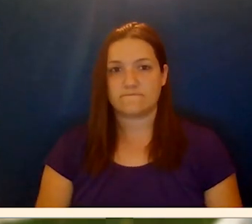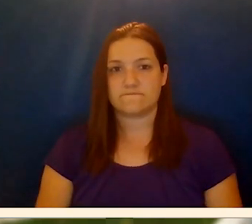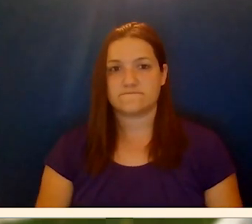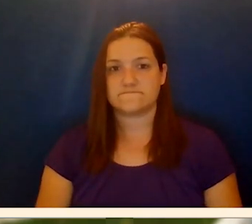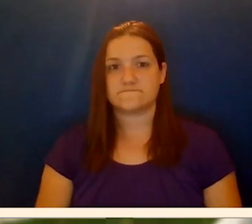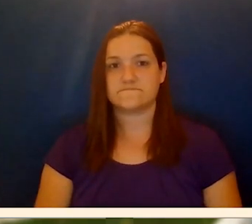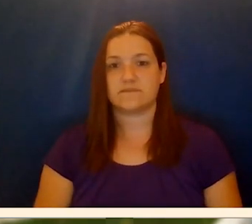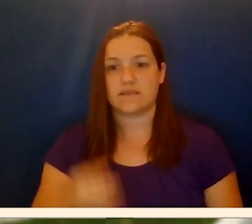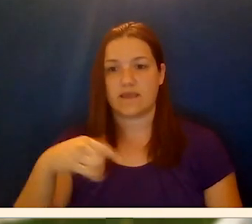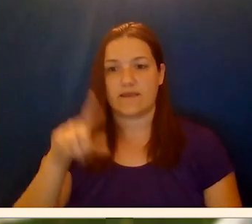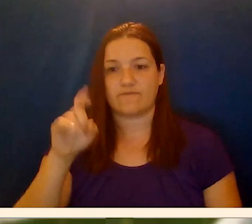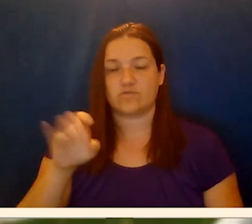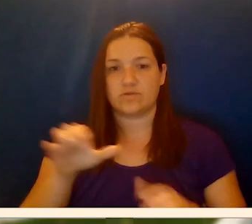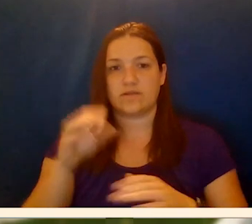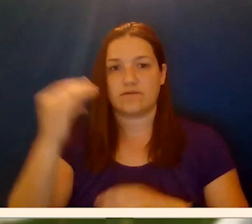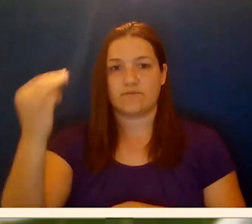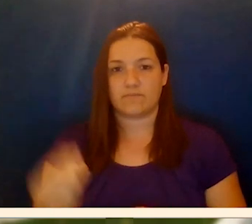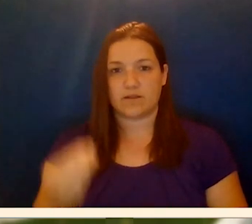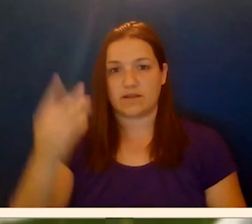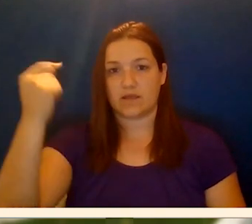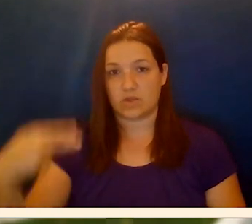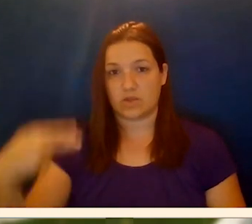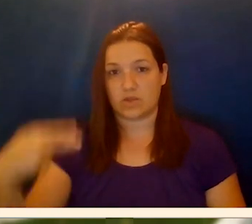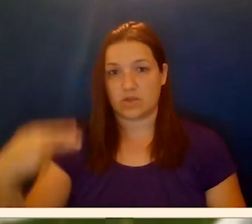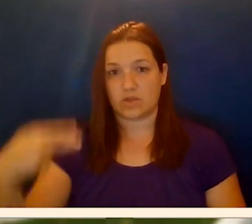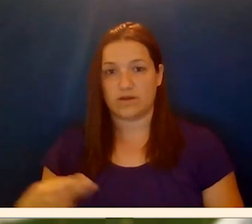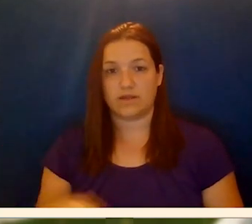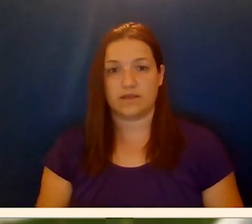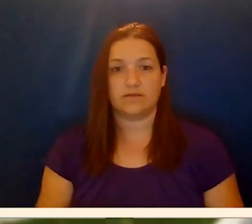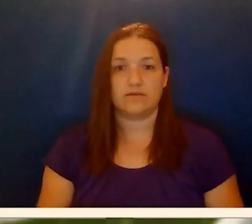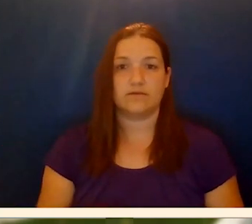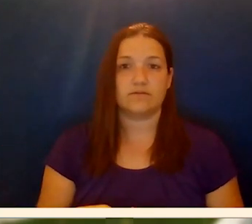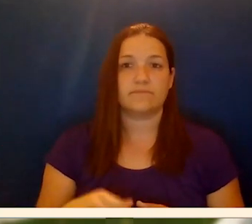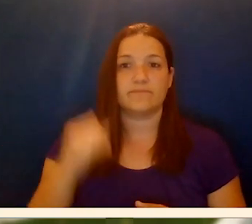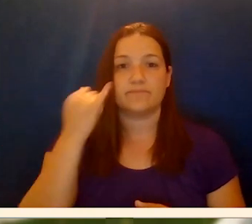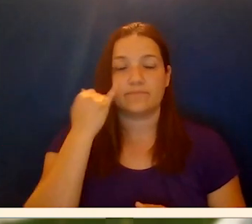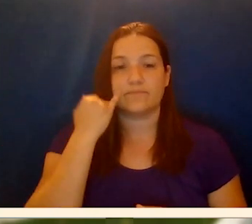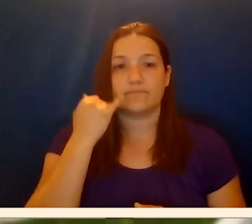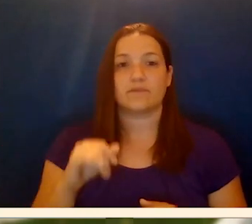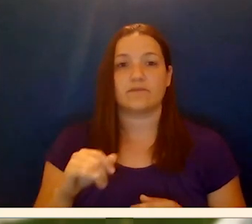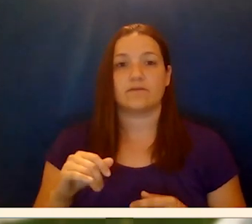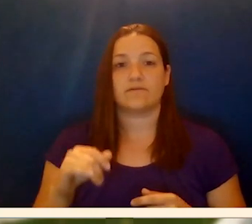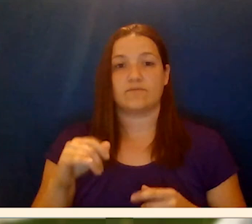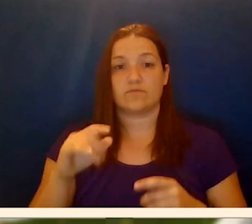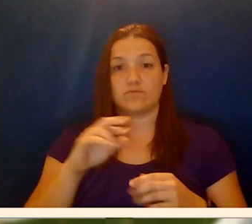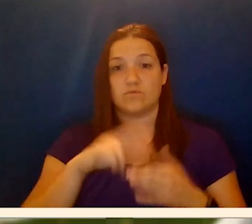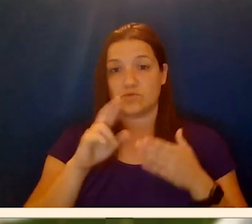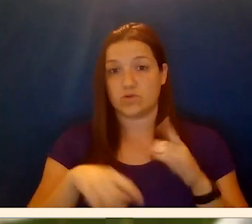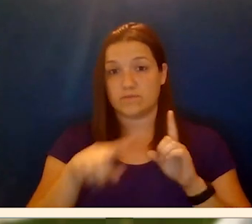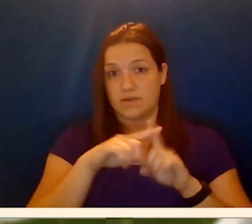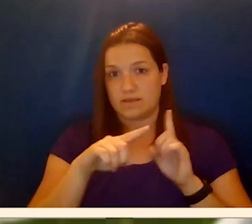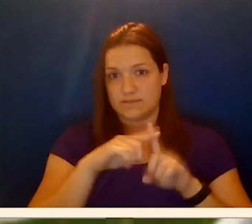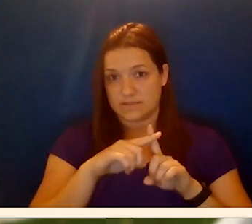Thursday. If their results are positive, then they call in and they will quarantine at home for the 10 to 14